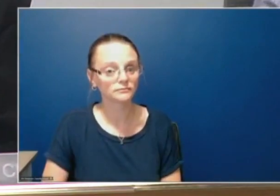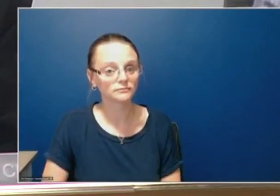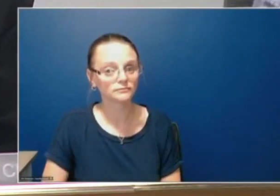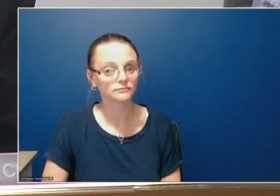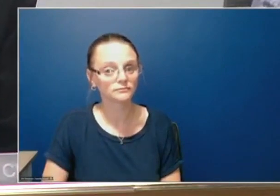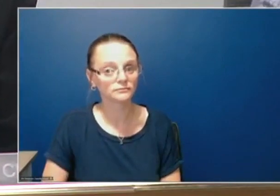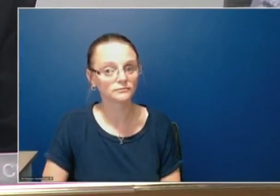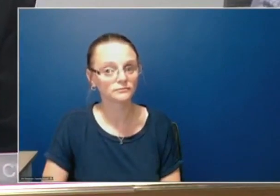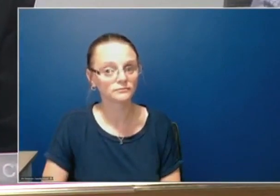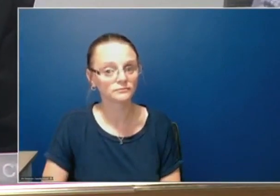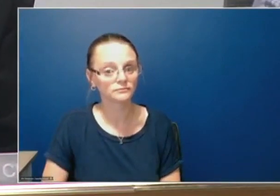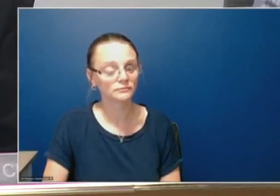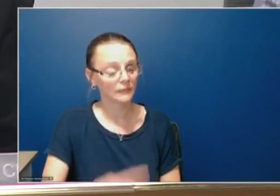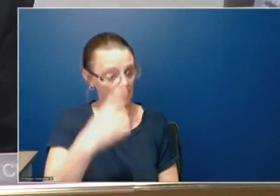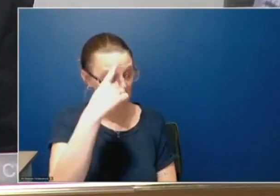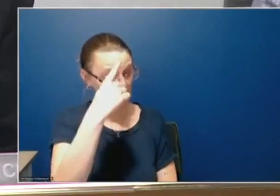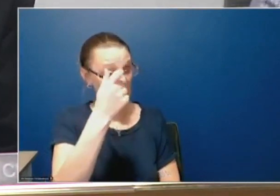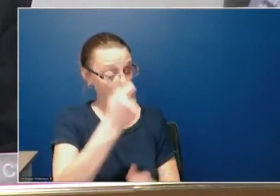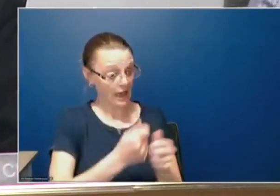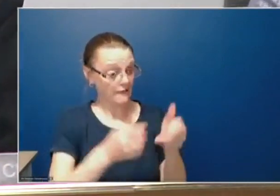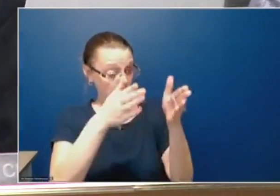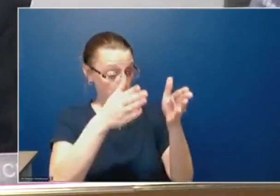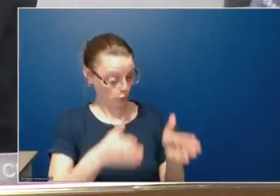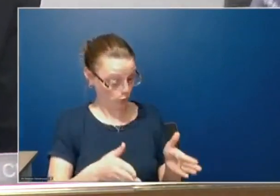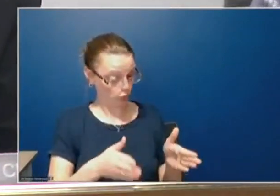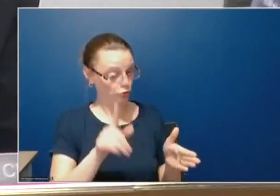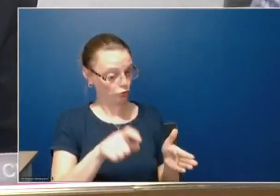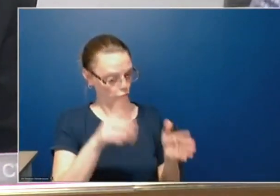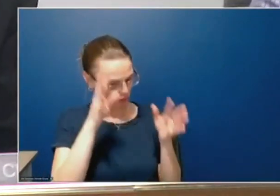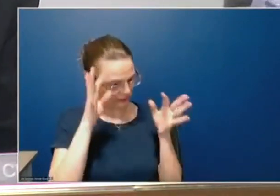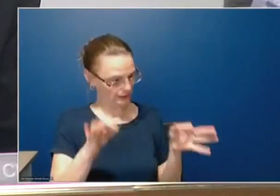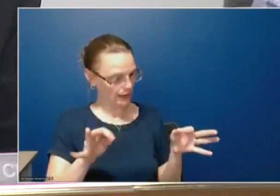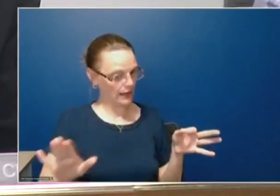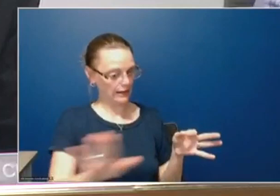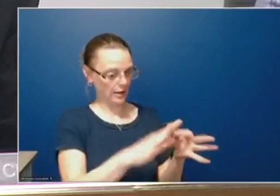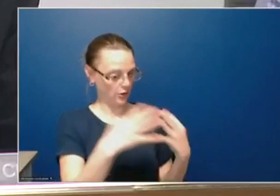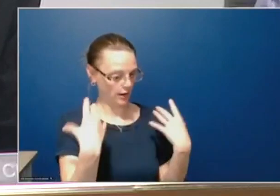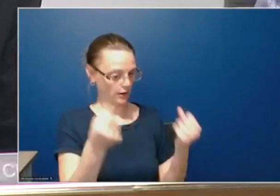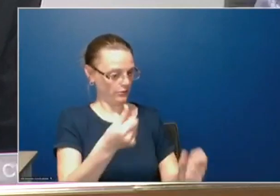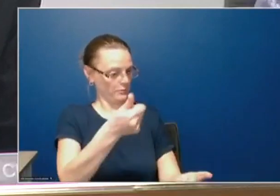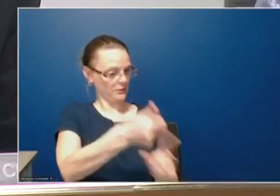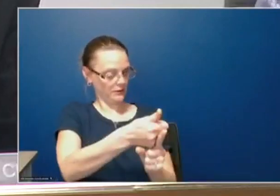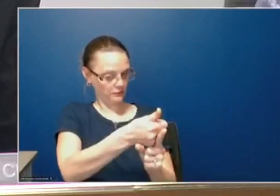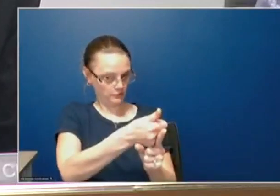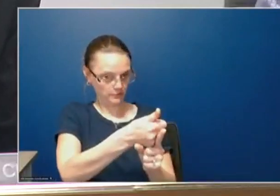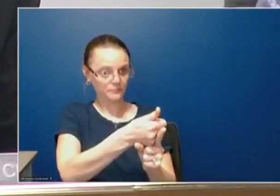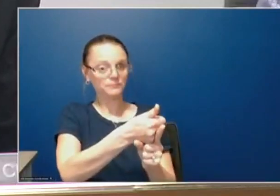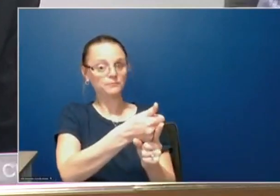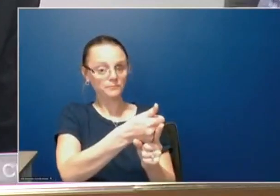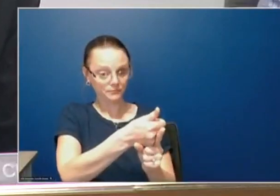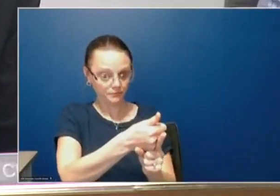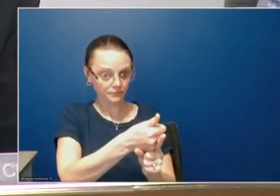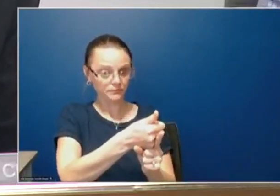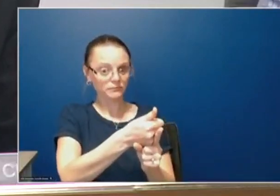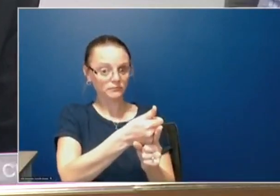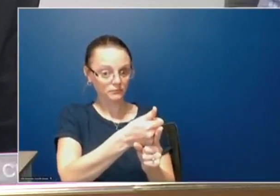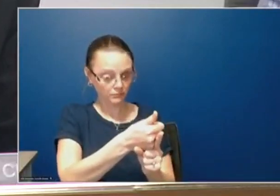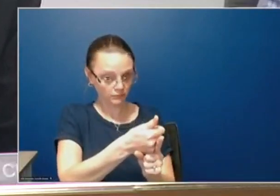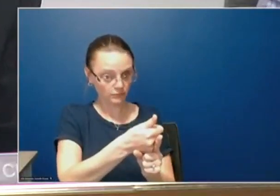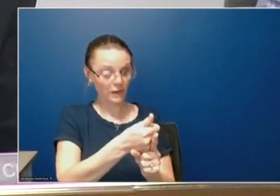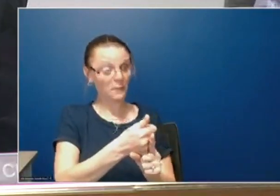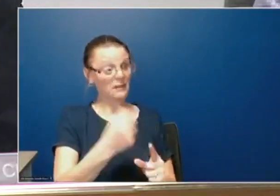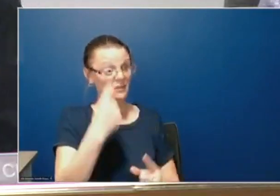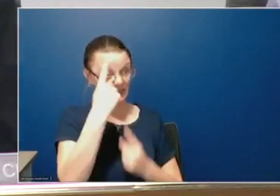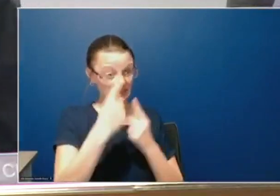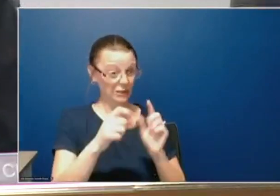I believe every person should have the freedom to make their own personal health care decisions. We only need to look, I think, to states where abortion